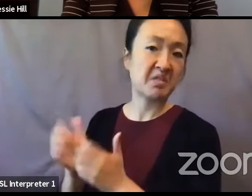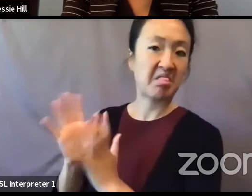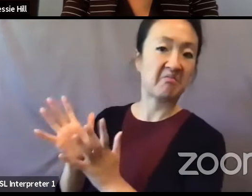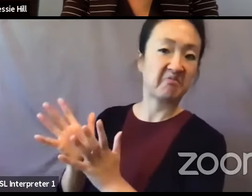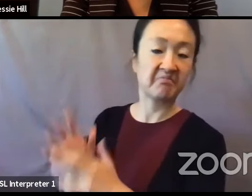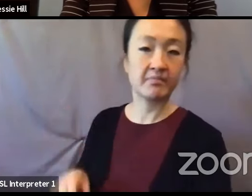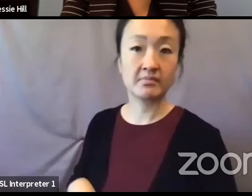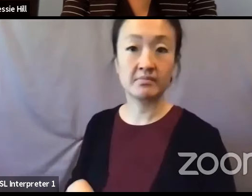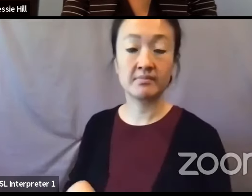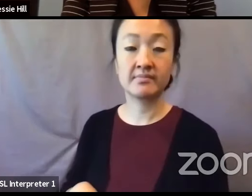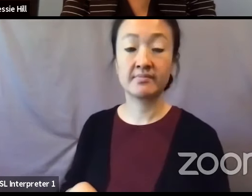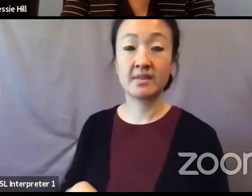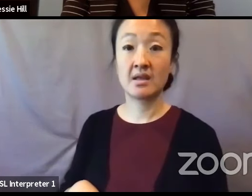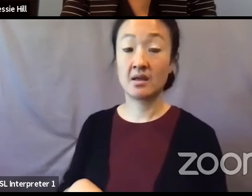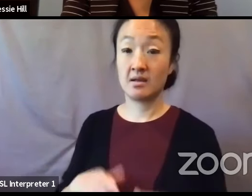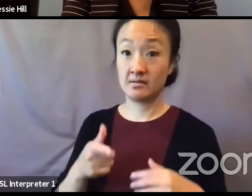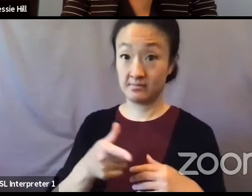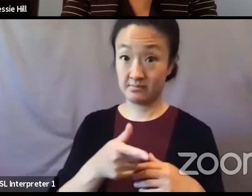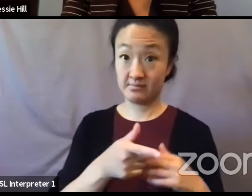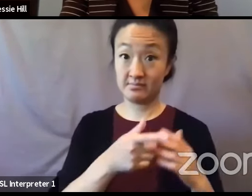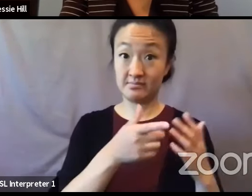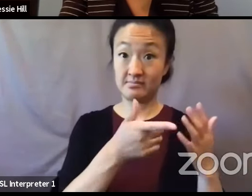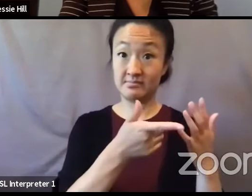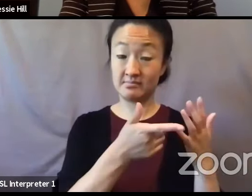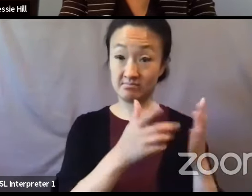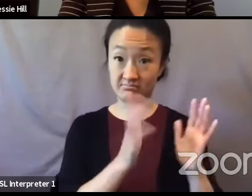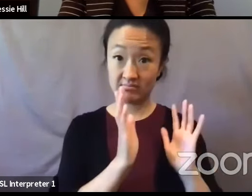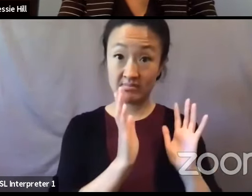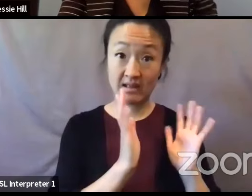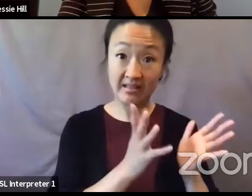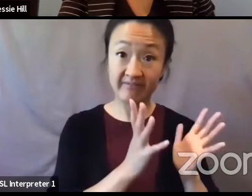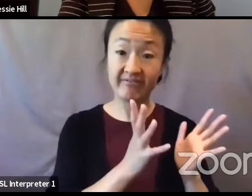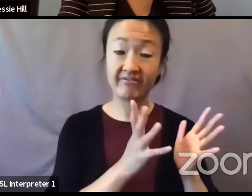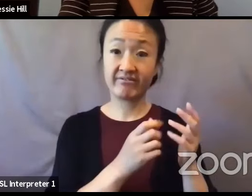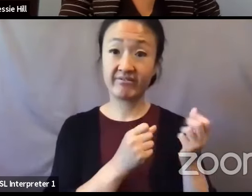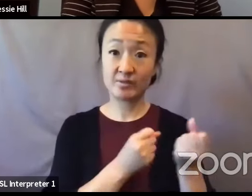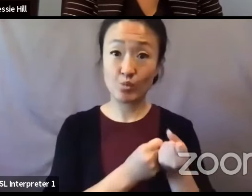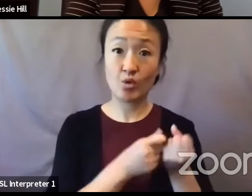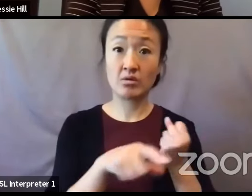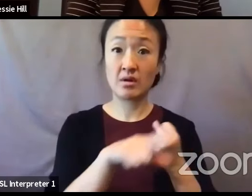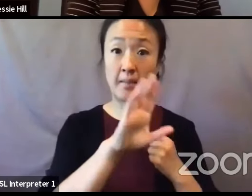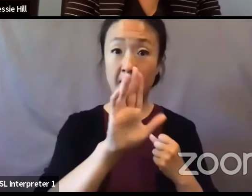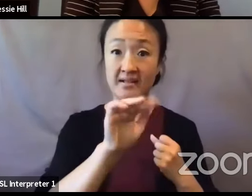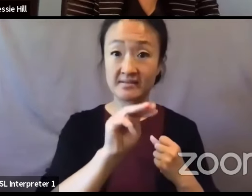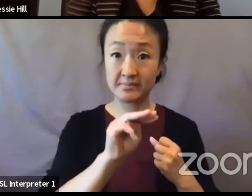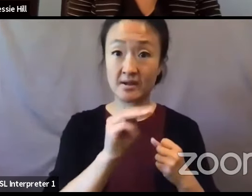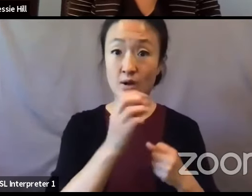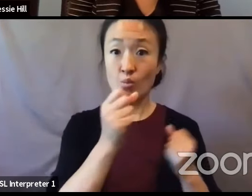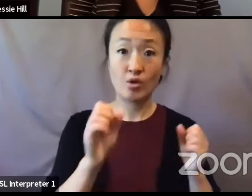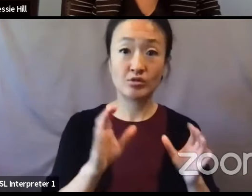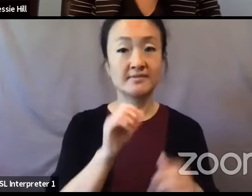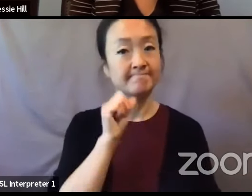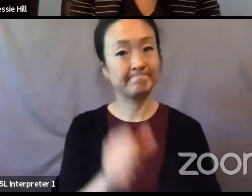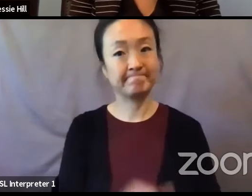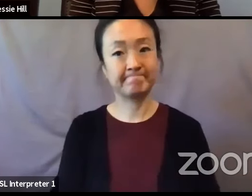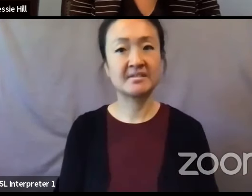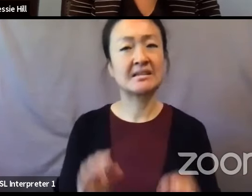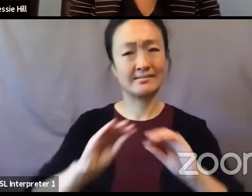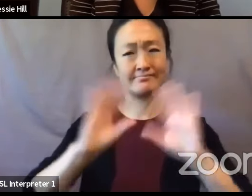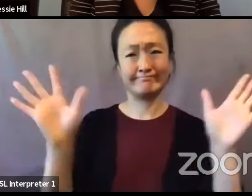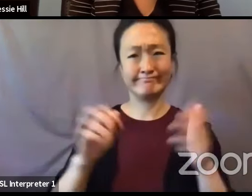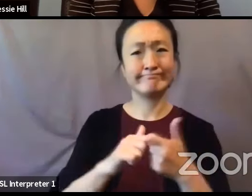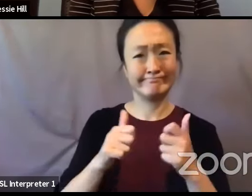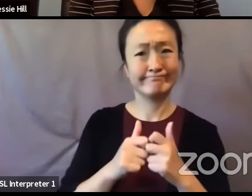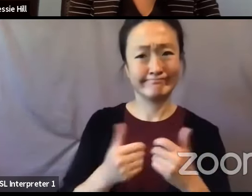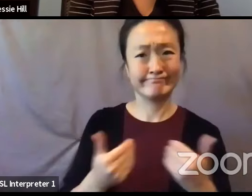passive with regard to the Black Lives Matter protesters. And that's clearly a problem. If we are to have